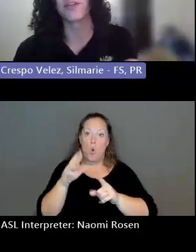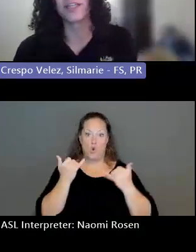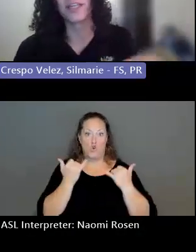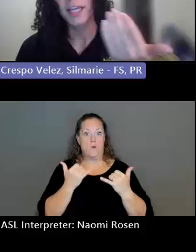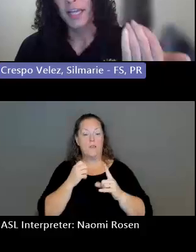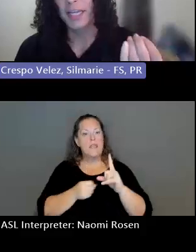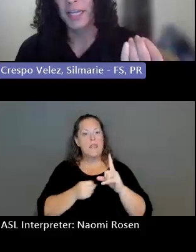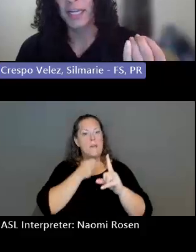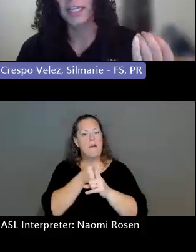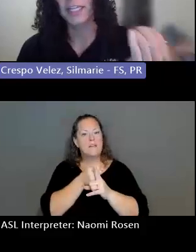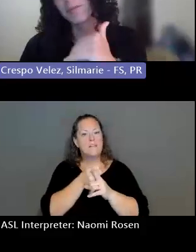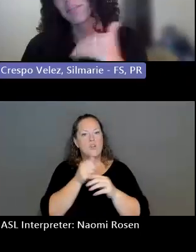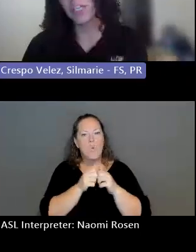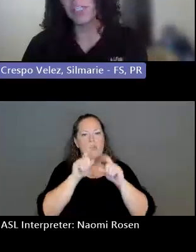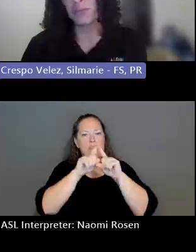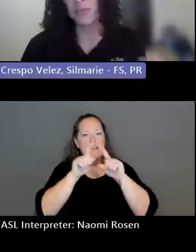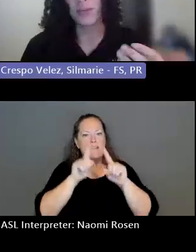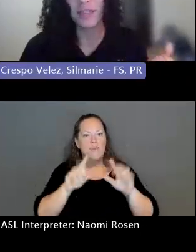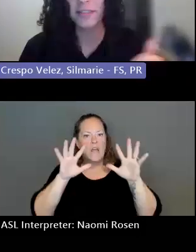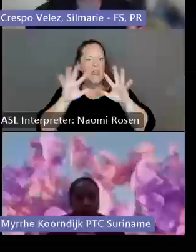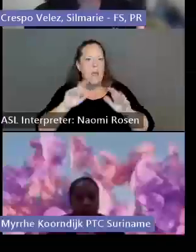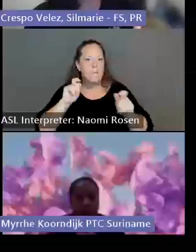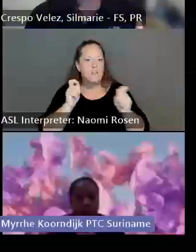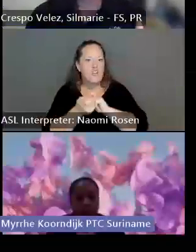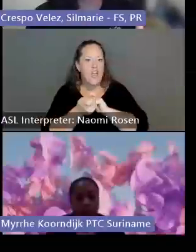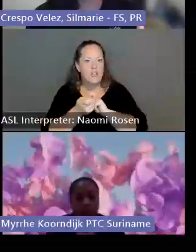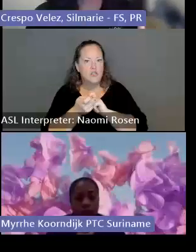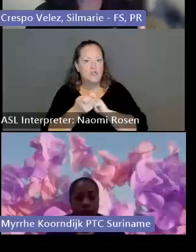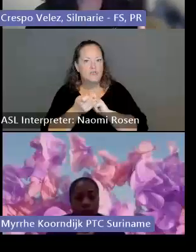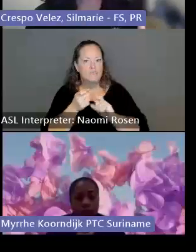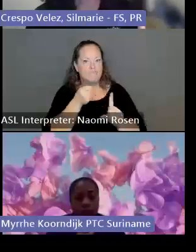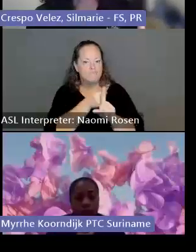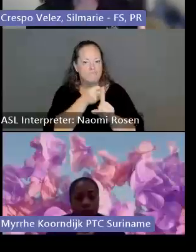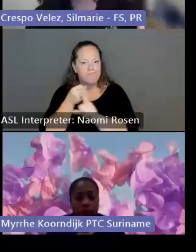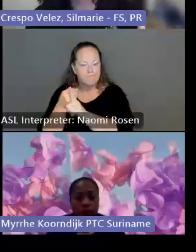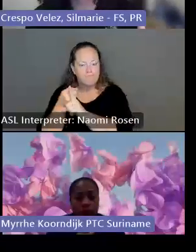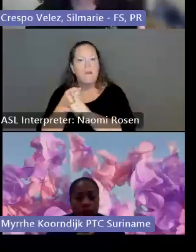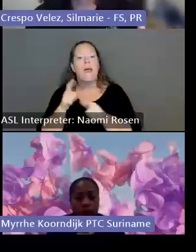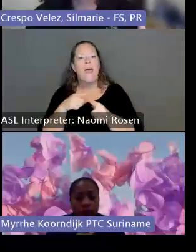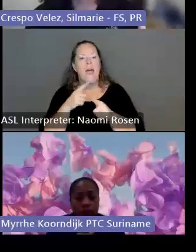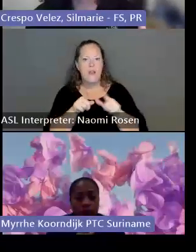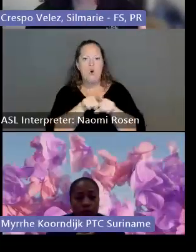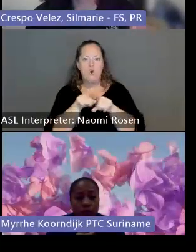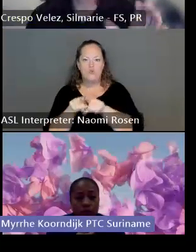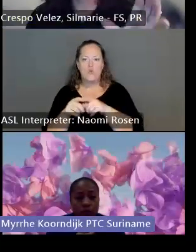by different climate change effects. And they also have